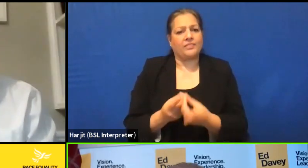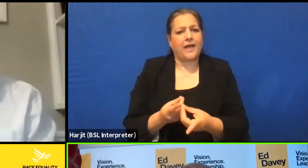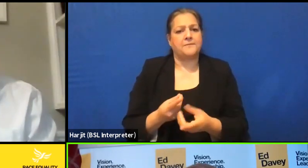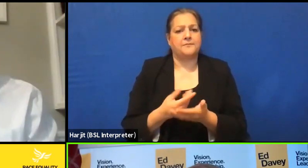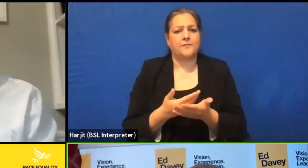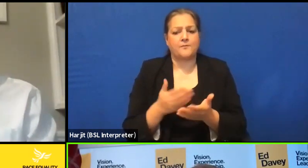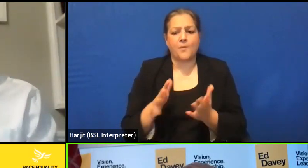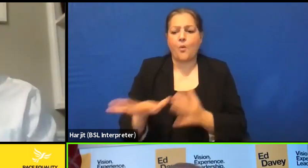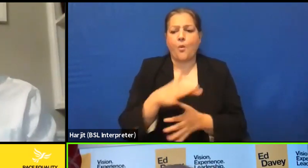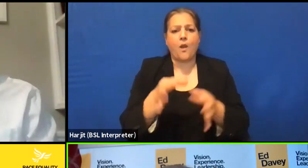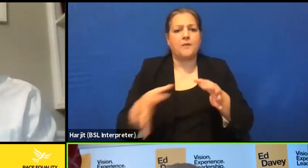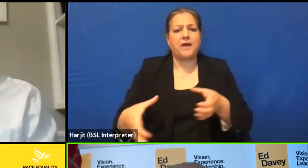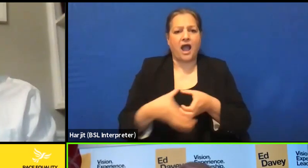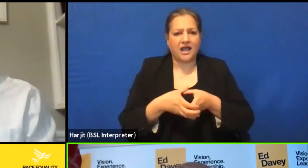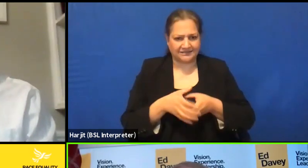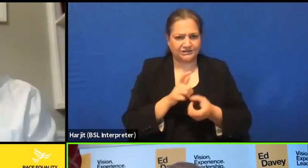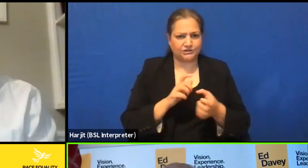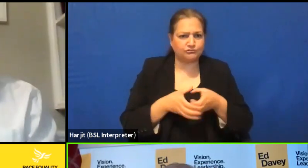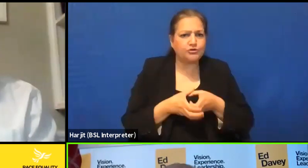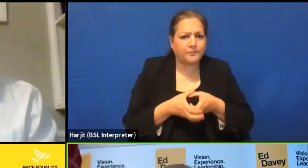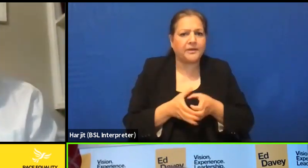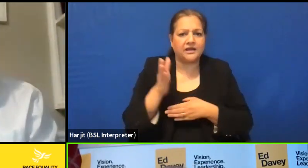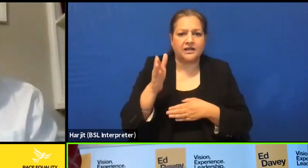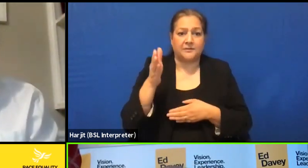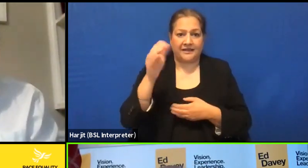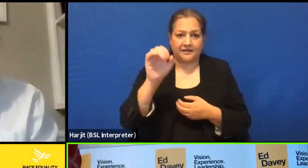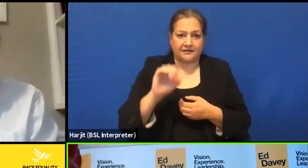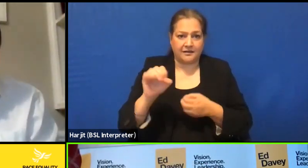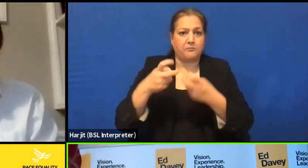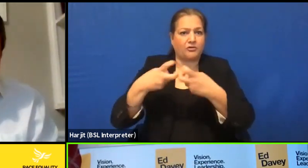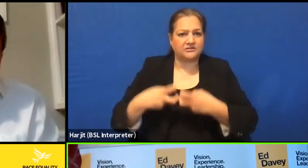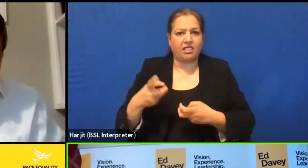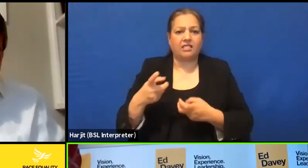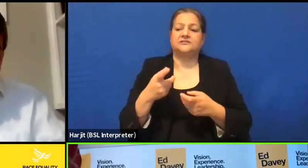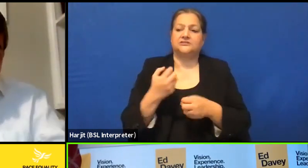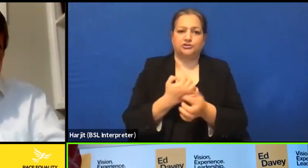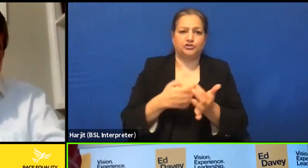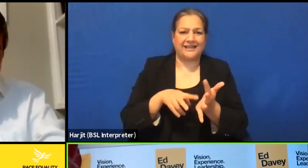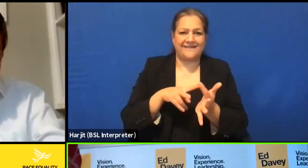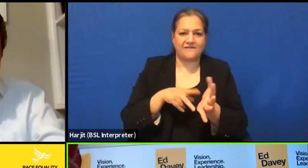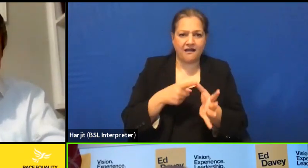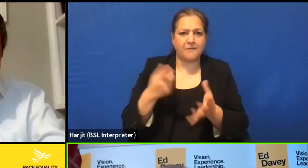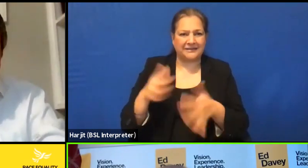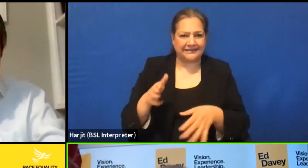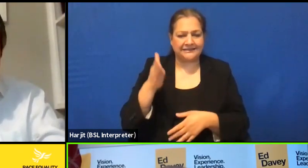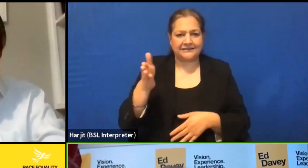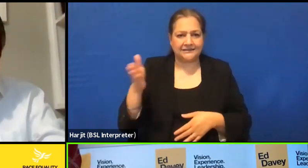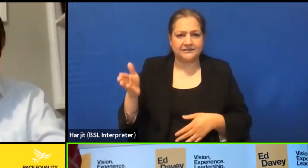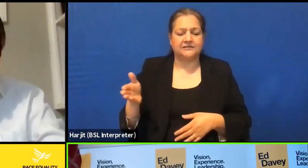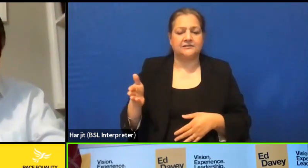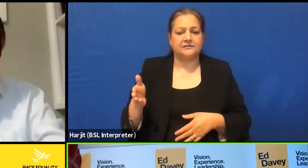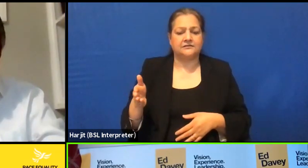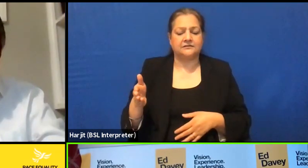group. I've gone to Brussels, I've gone to Geneva, and taken up their issues, and then they respond.